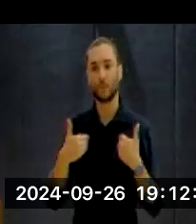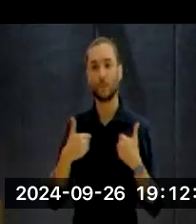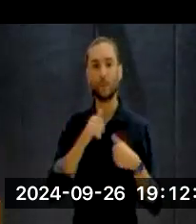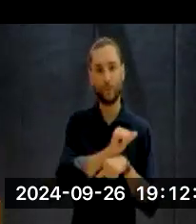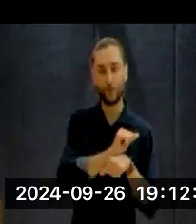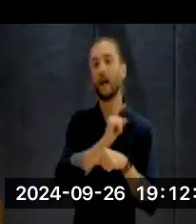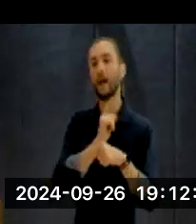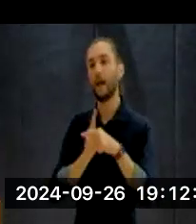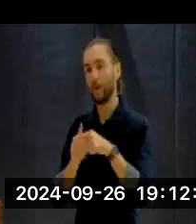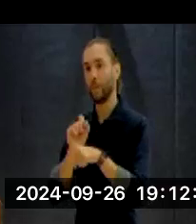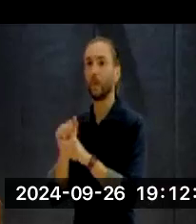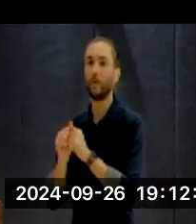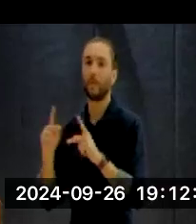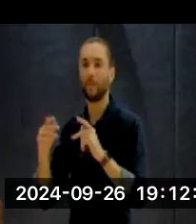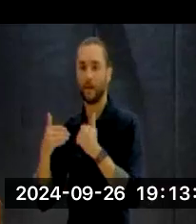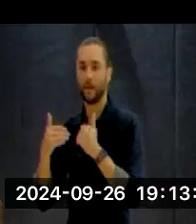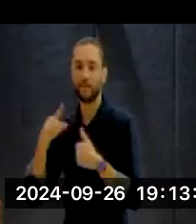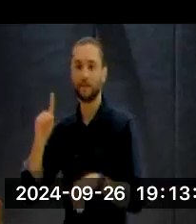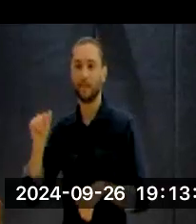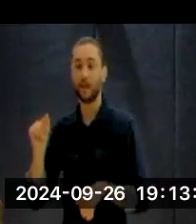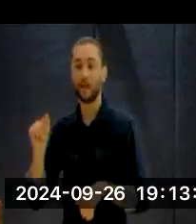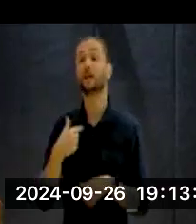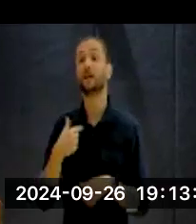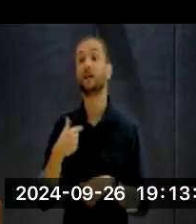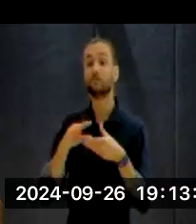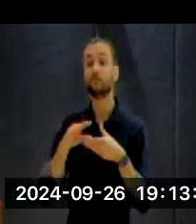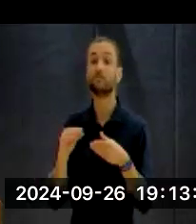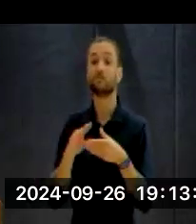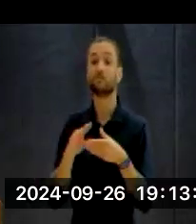disabilities. I wanted to say too on the